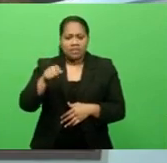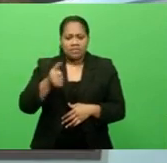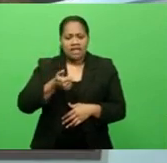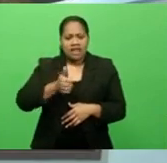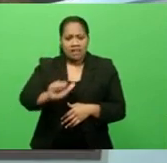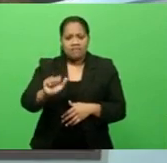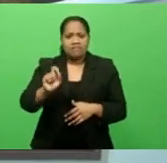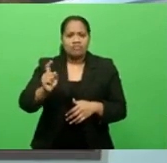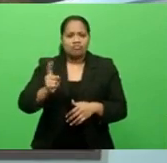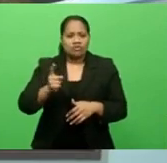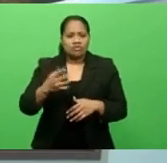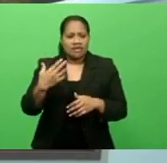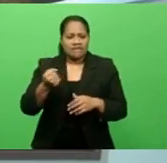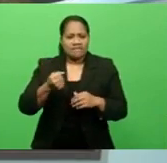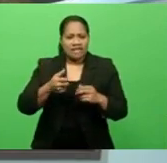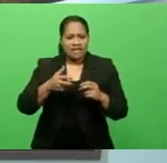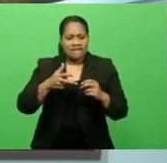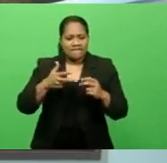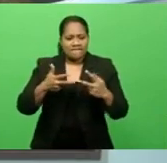up video conferencing